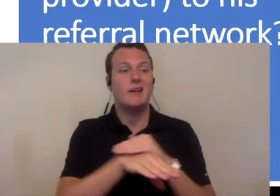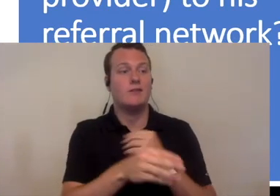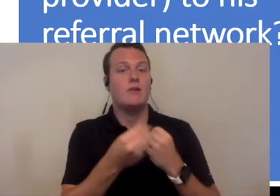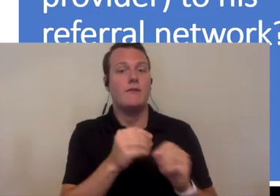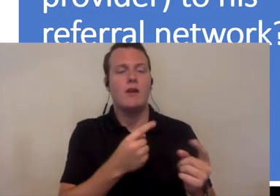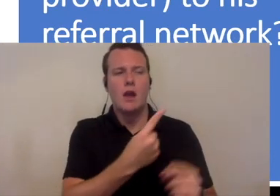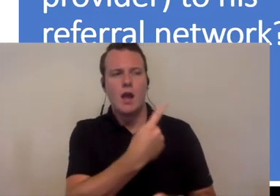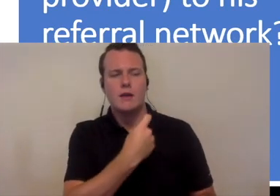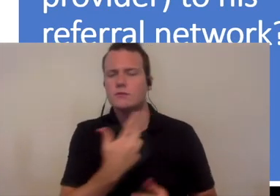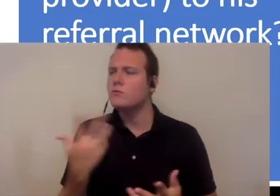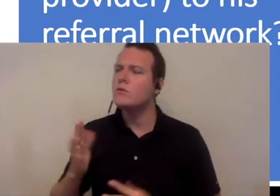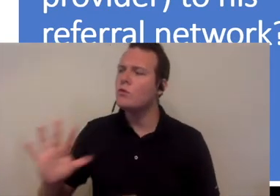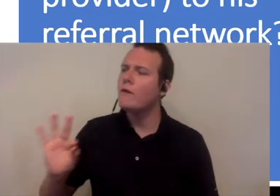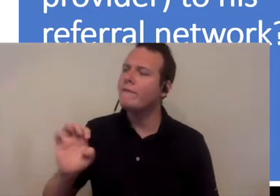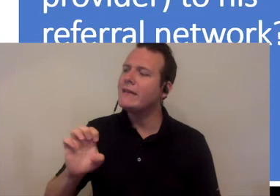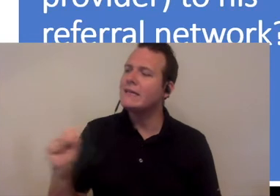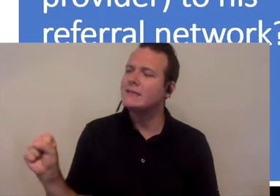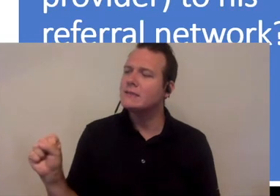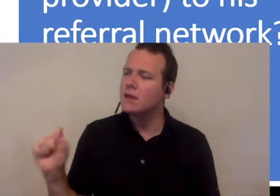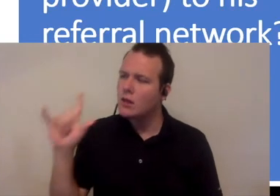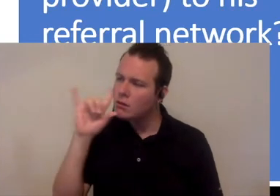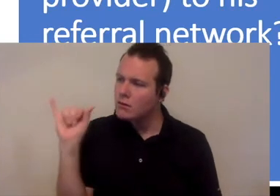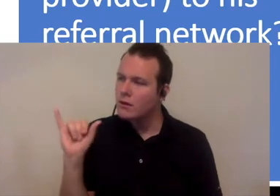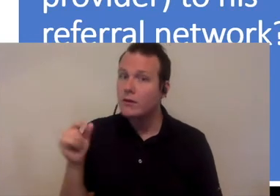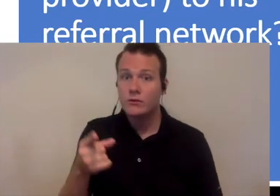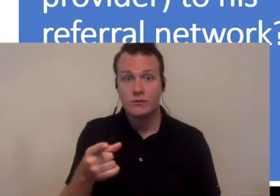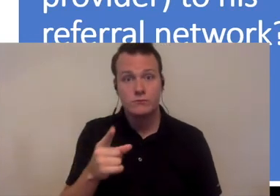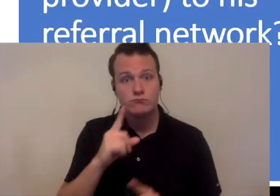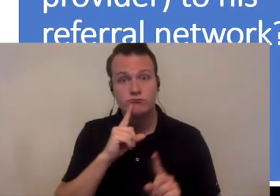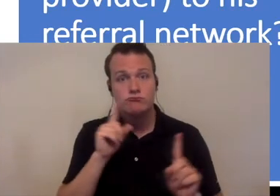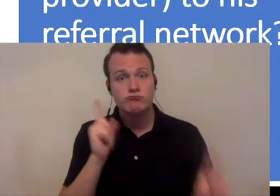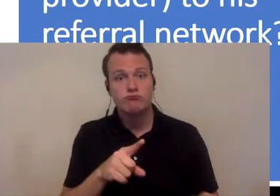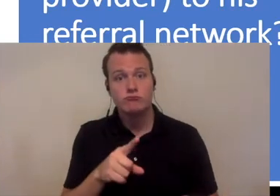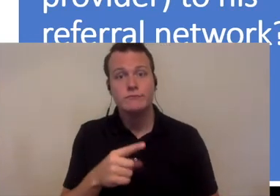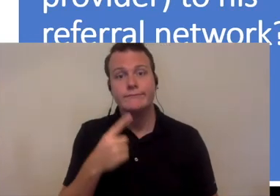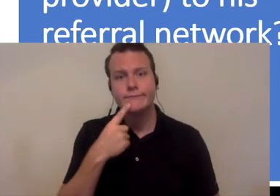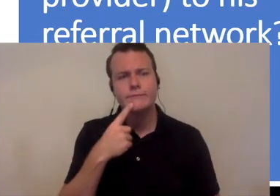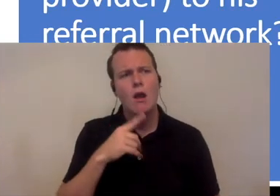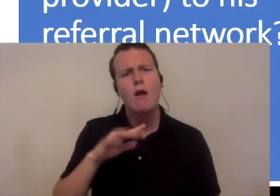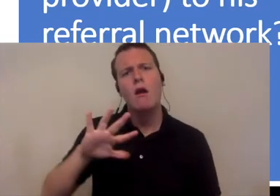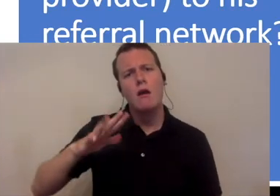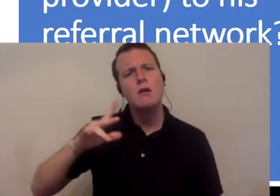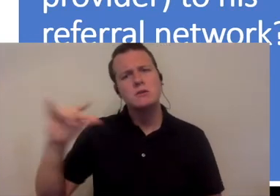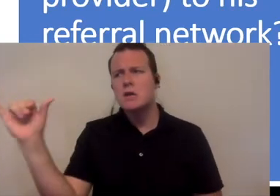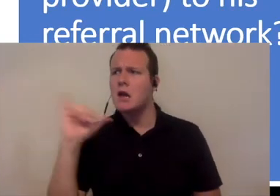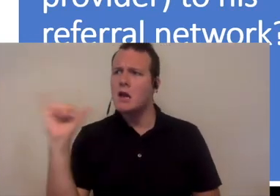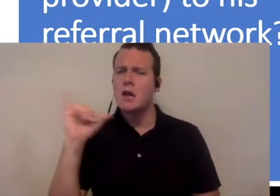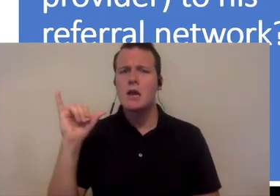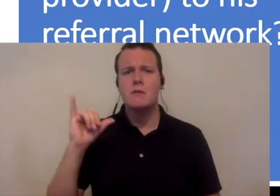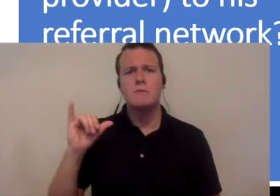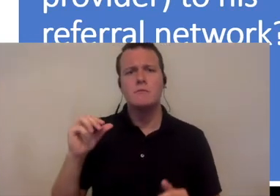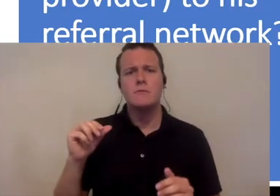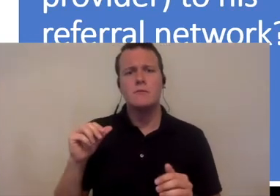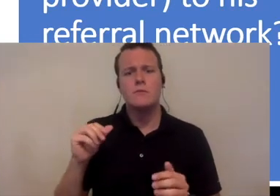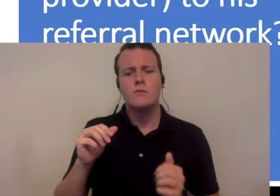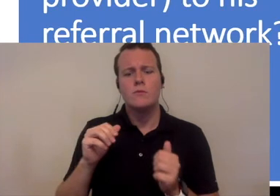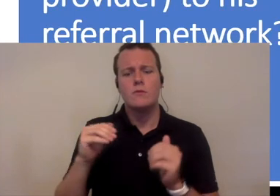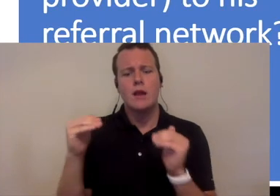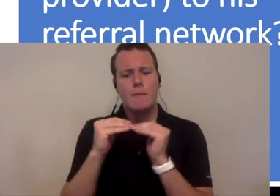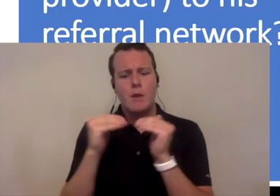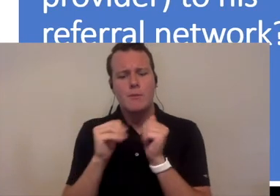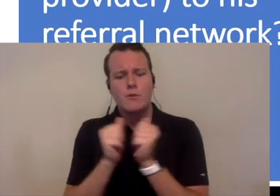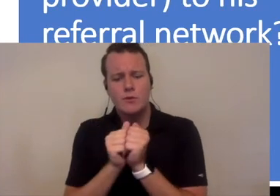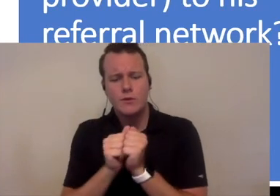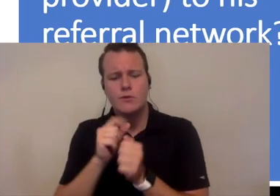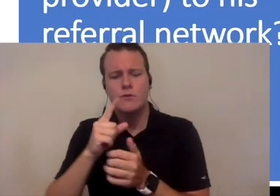your fees. Be able to respond that your fees are comparable to the services and needs of the patient. You